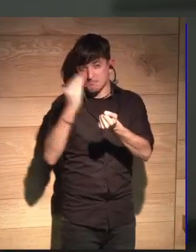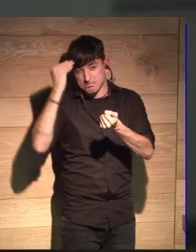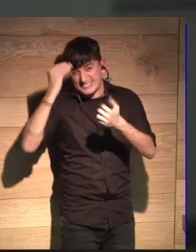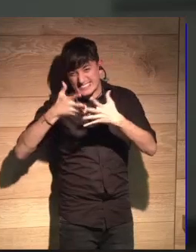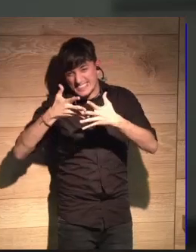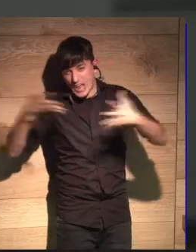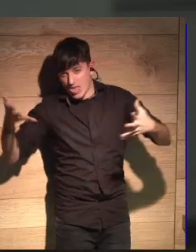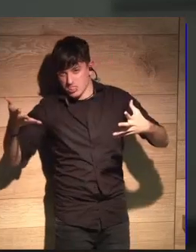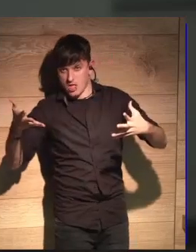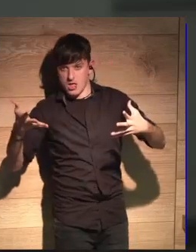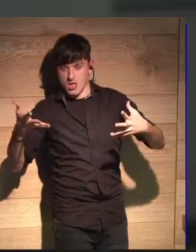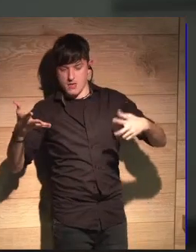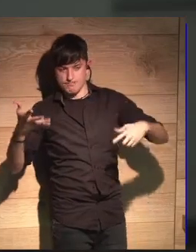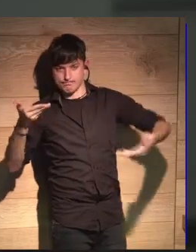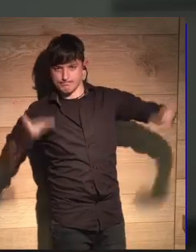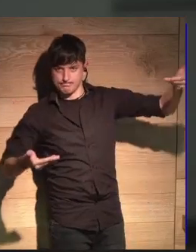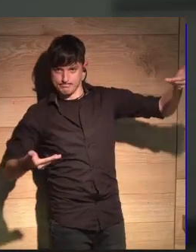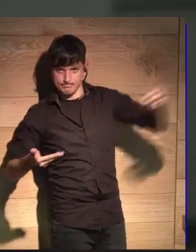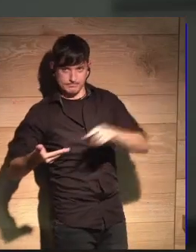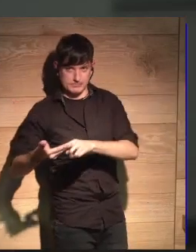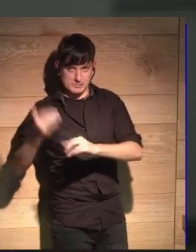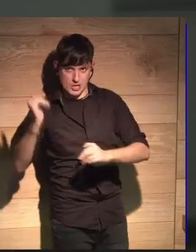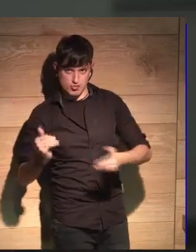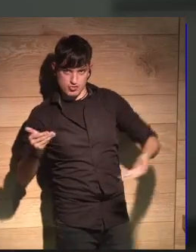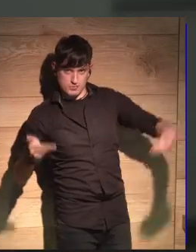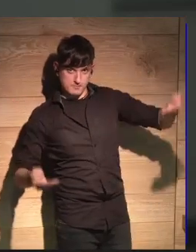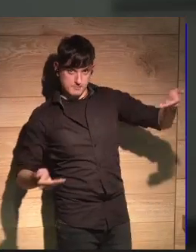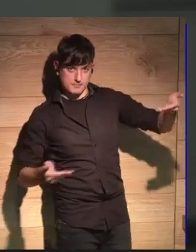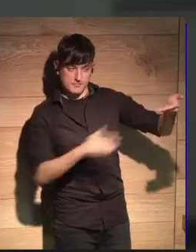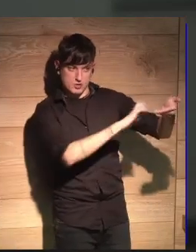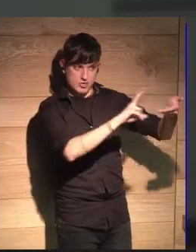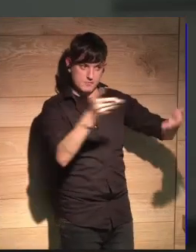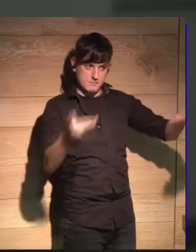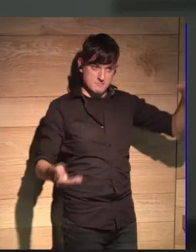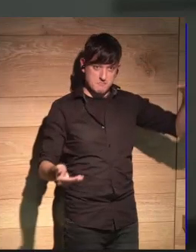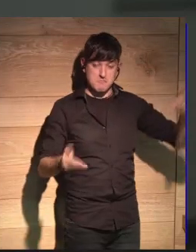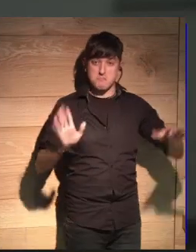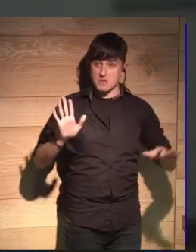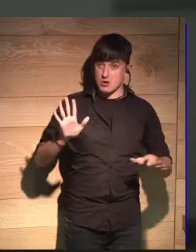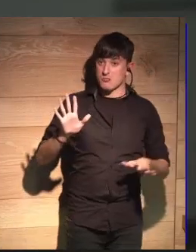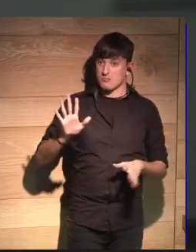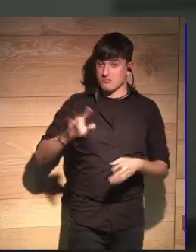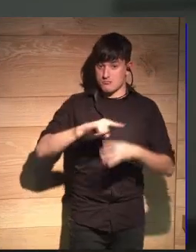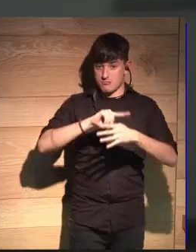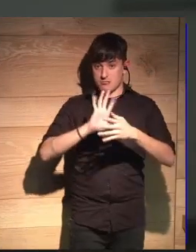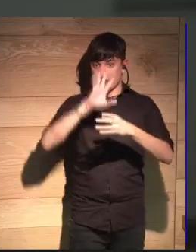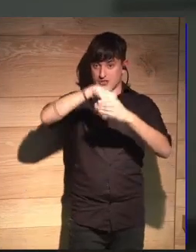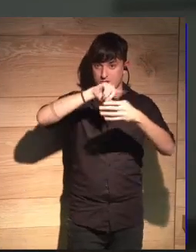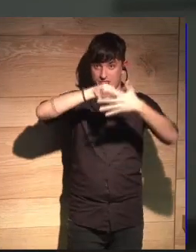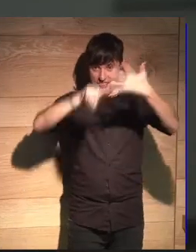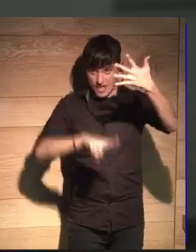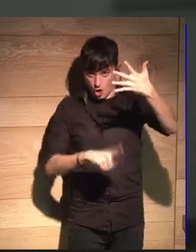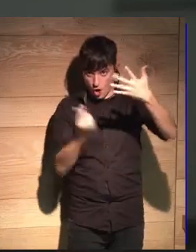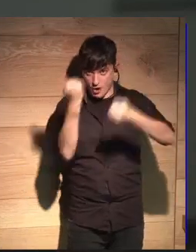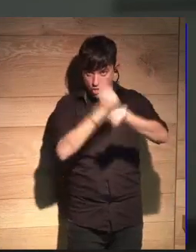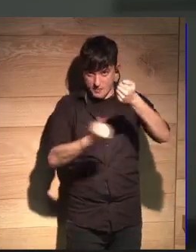the United States, but nevertheless it's one of the world's 5 largest economies. And so I look to